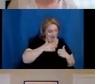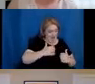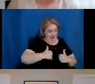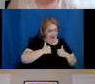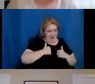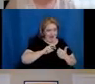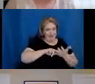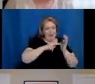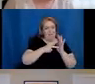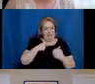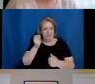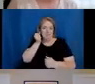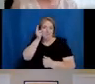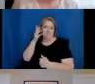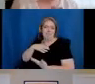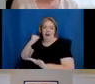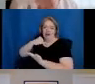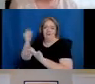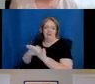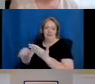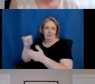Thank you so much, Sasha. What a